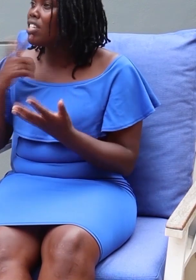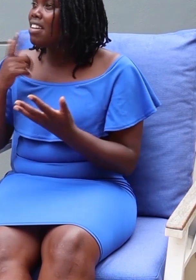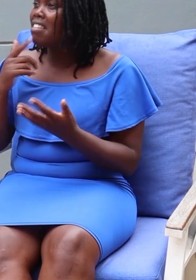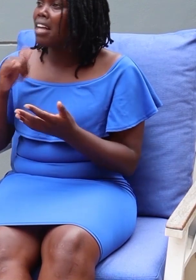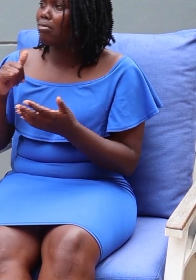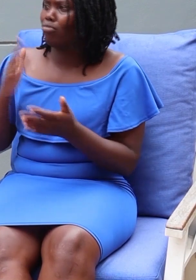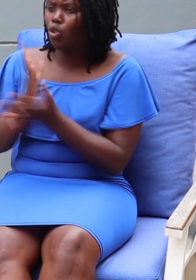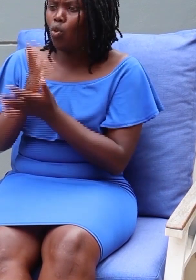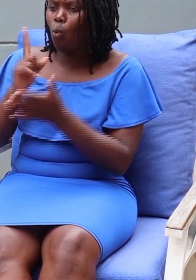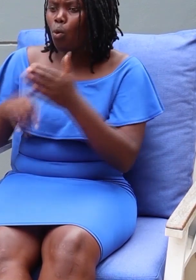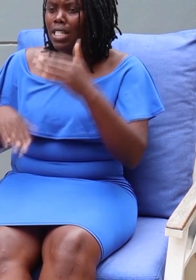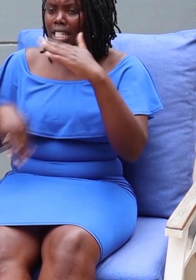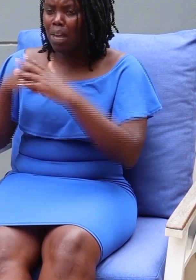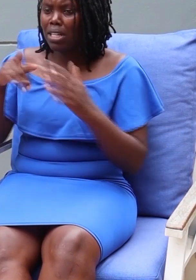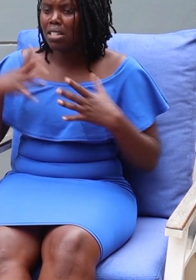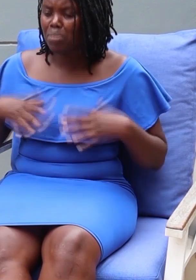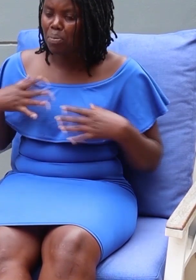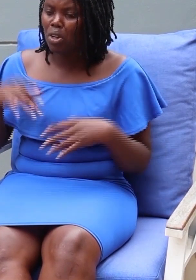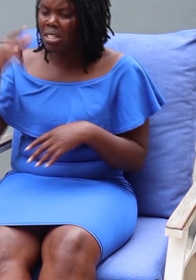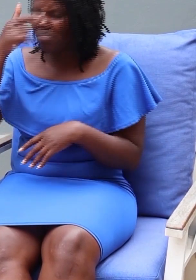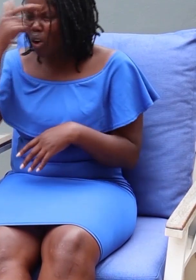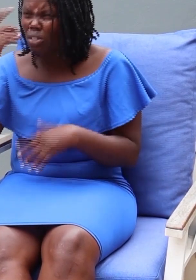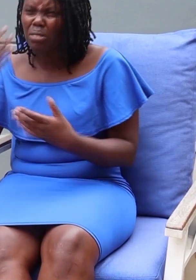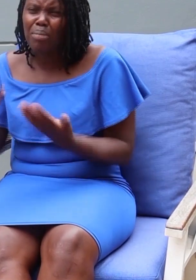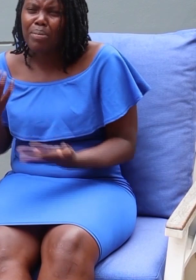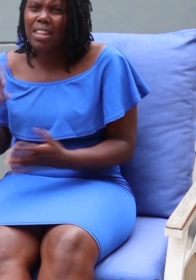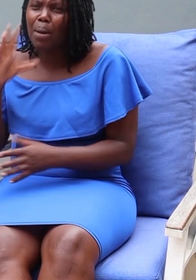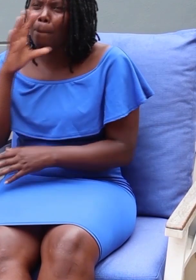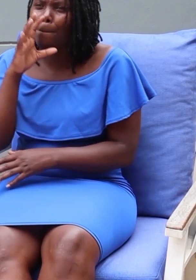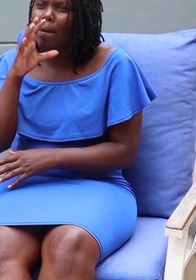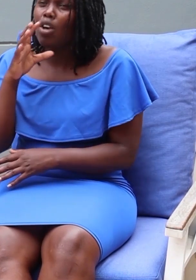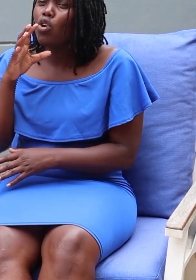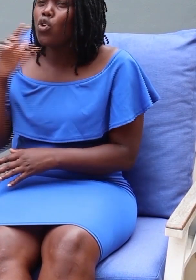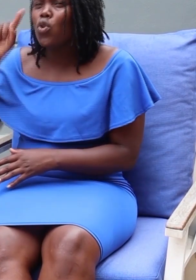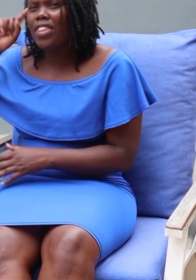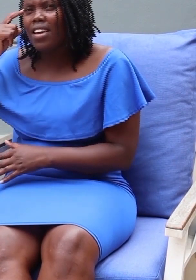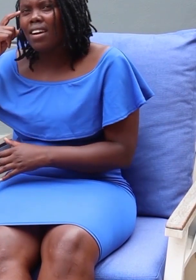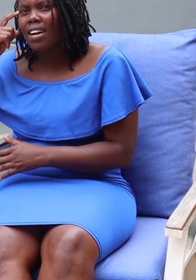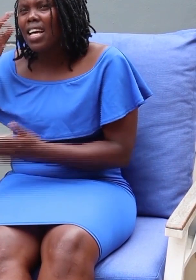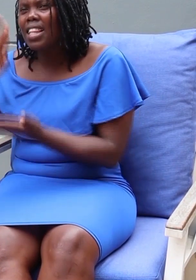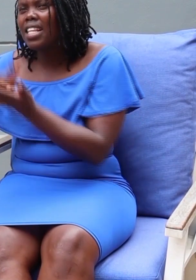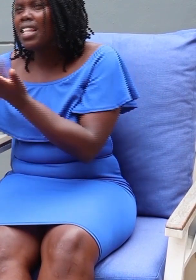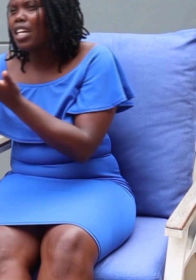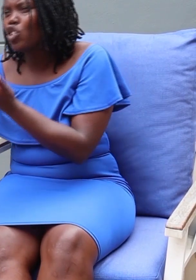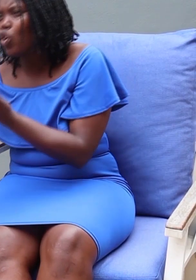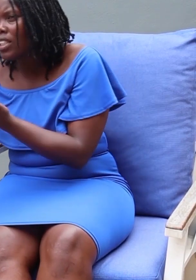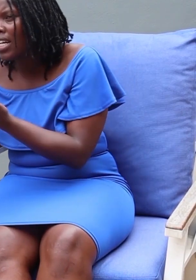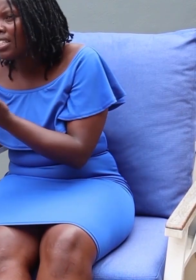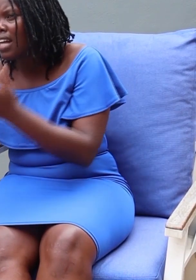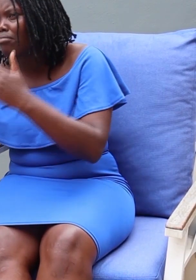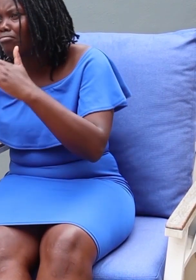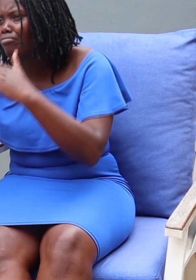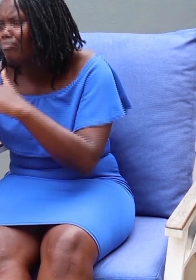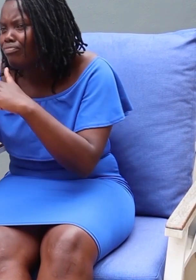you've said that you shouldn't limit people. So do you think is